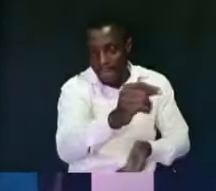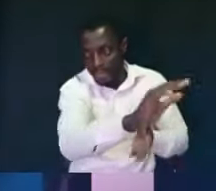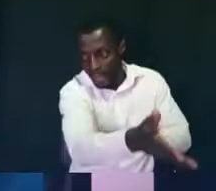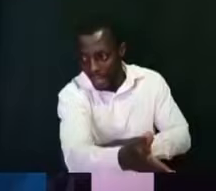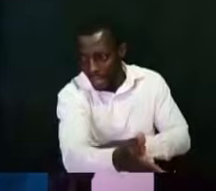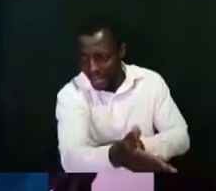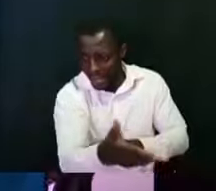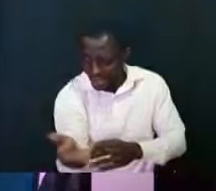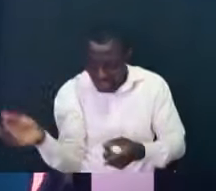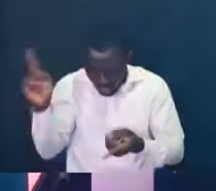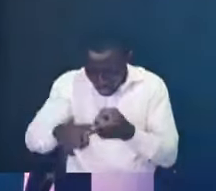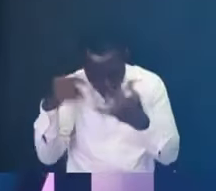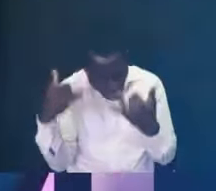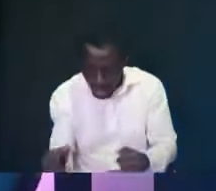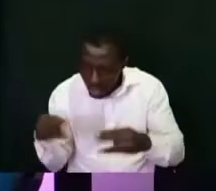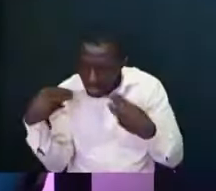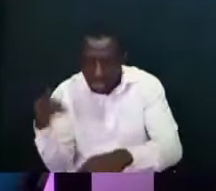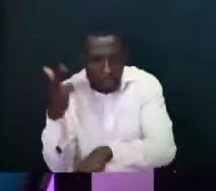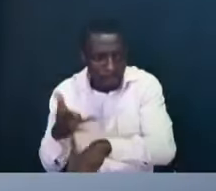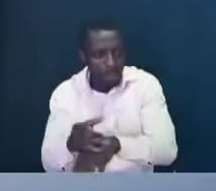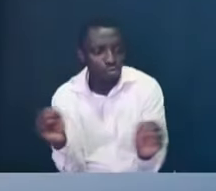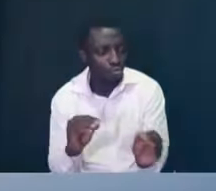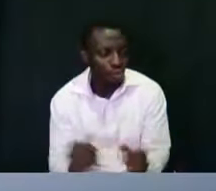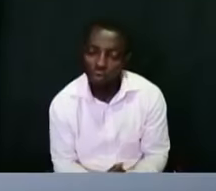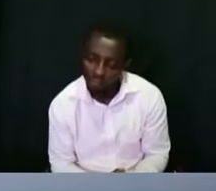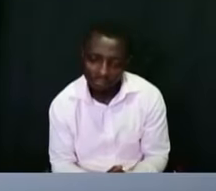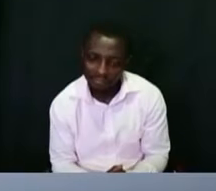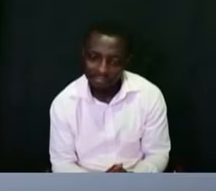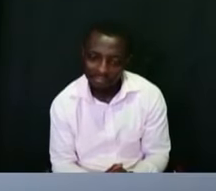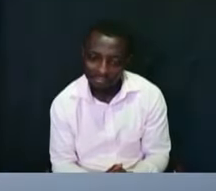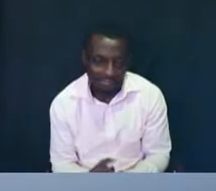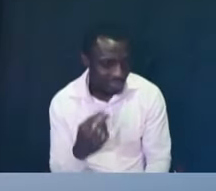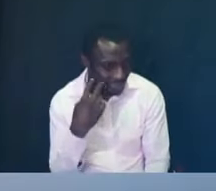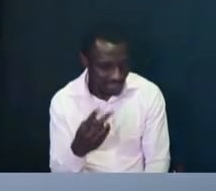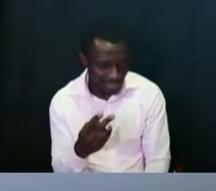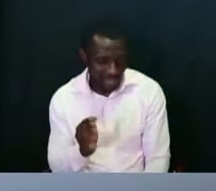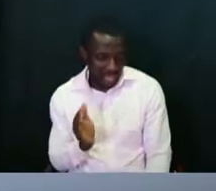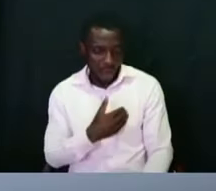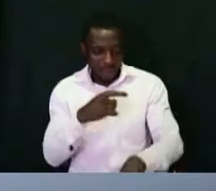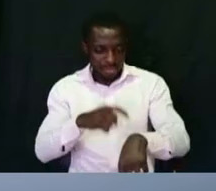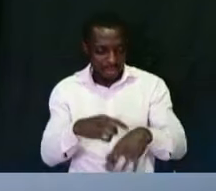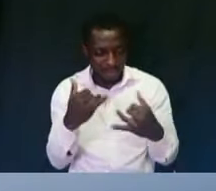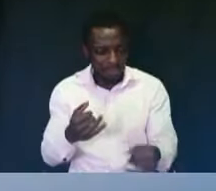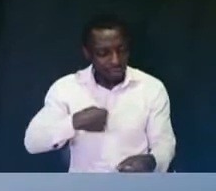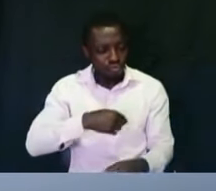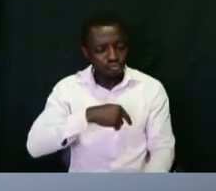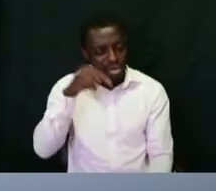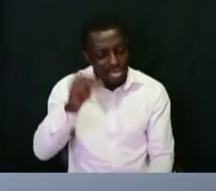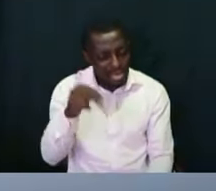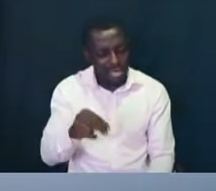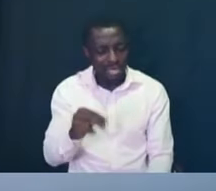The greatest need of our generation is a certain kind of a man,